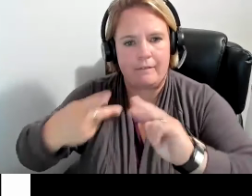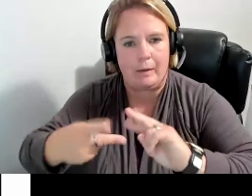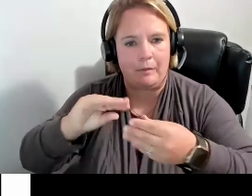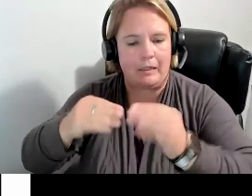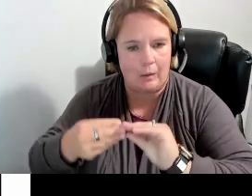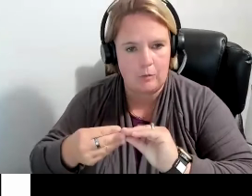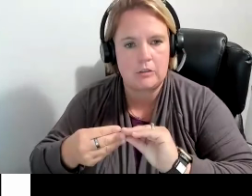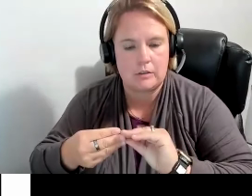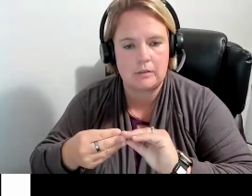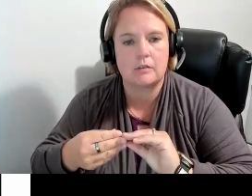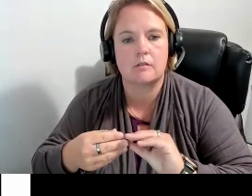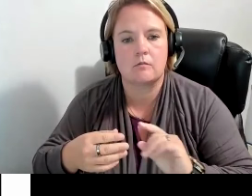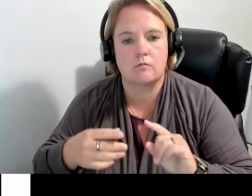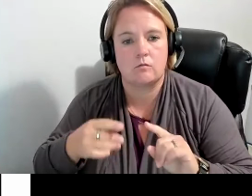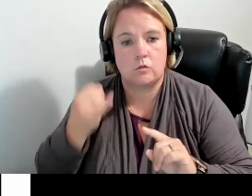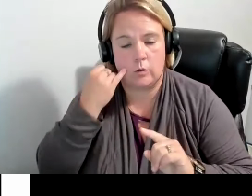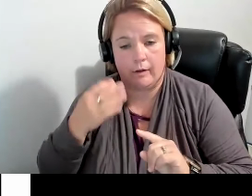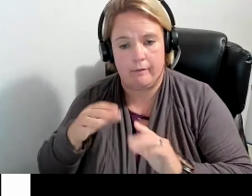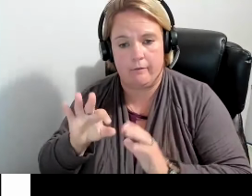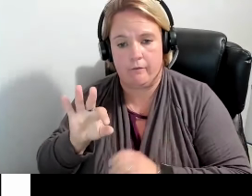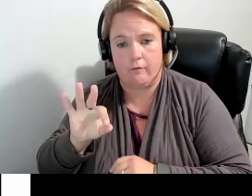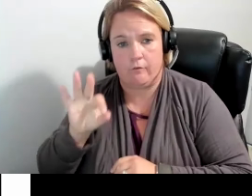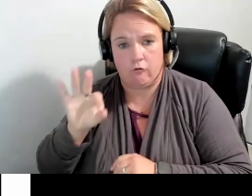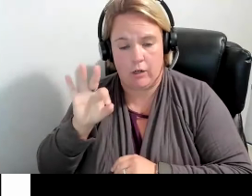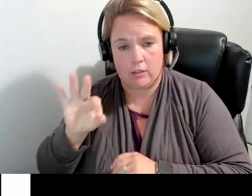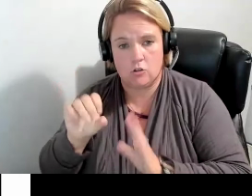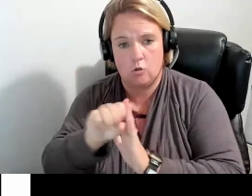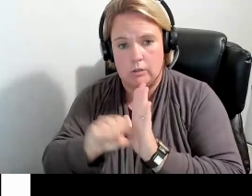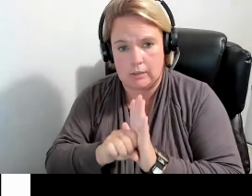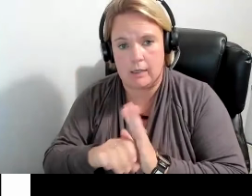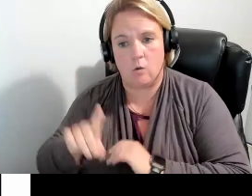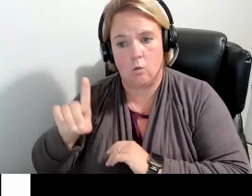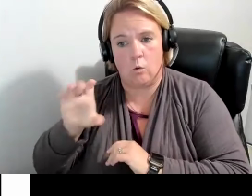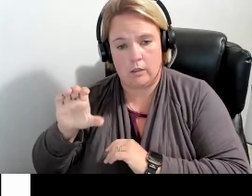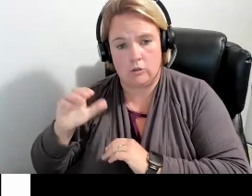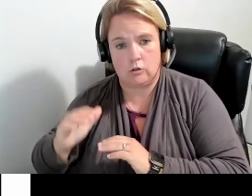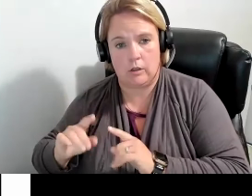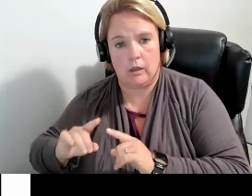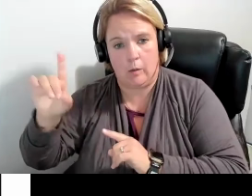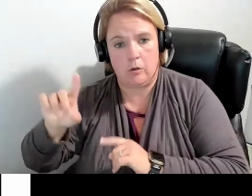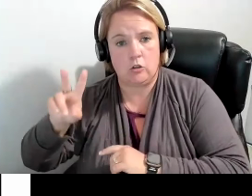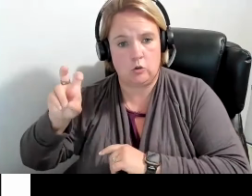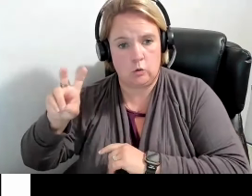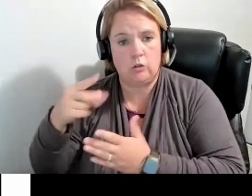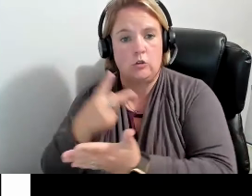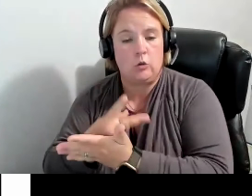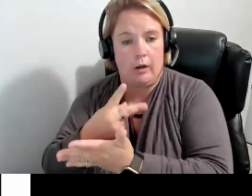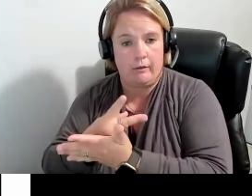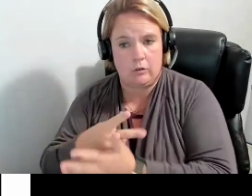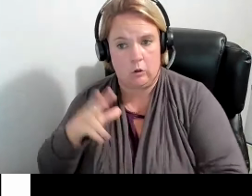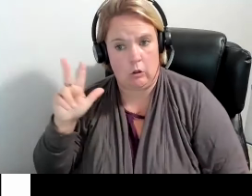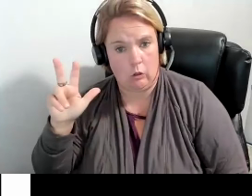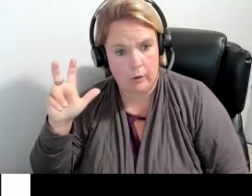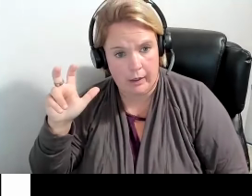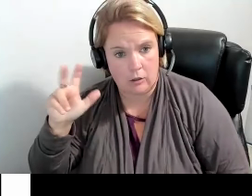took an adjustment. It's like, yeah, if you came from Fresno State, like, oh, the 100s was upper division, the 200s was graduate level. So it's like, oh, 300,